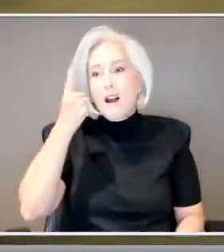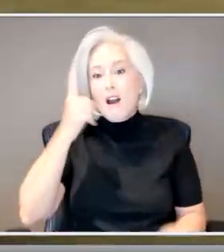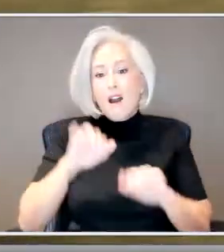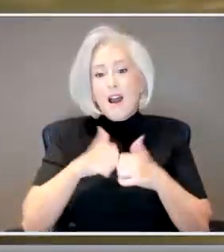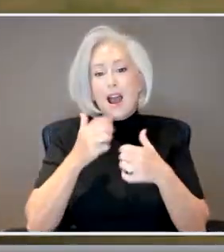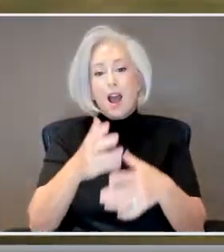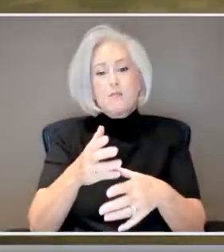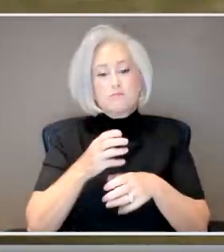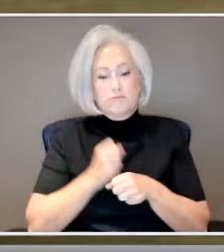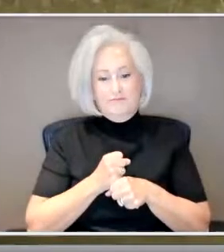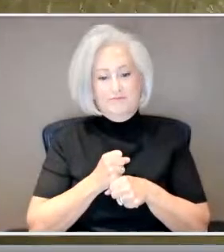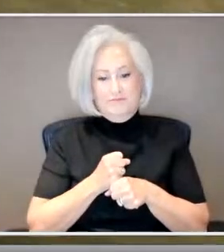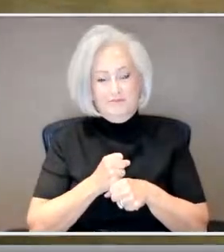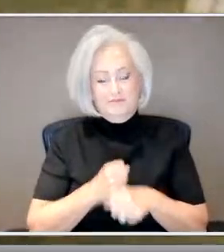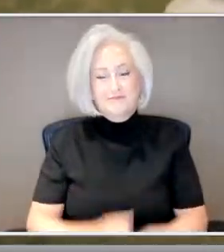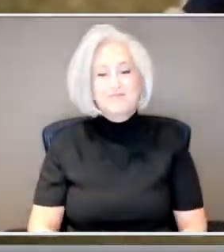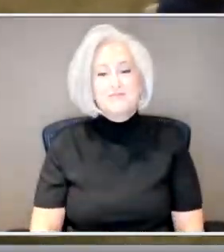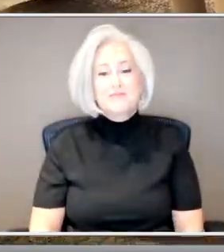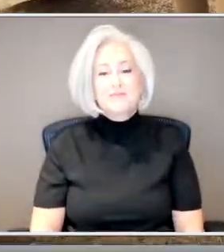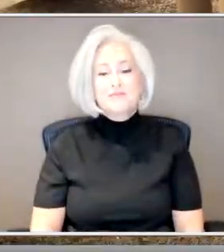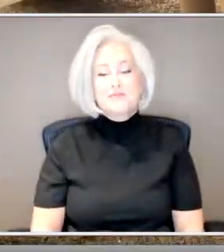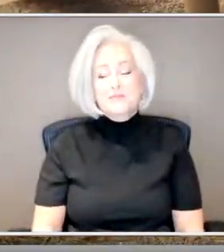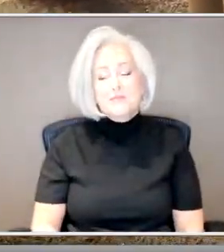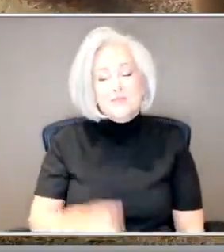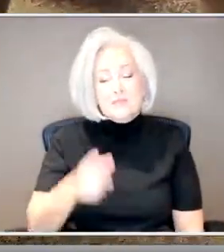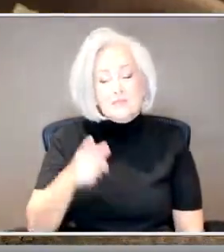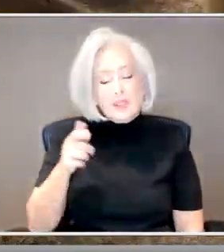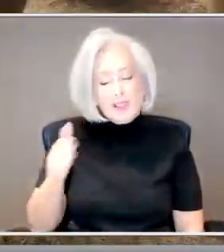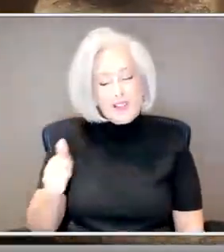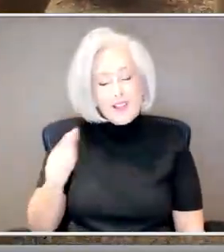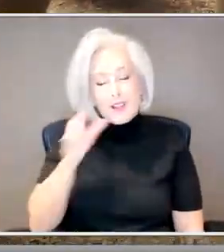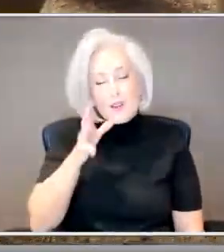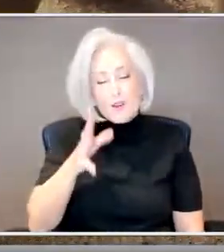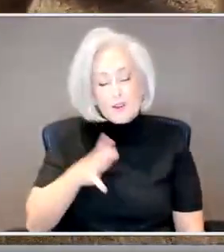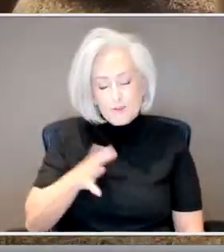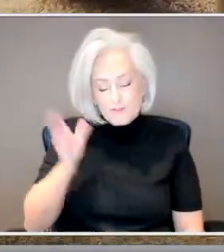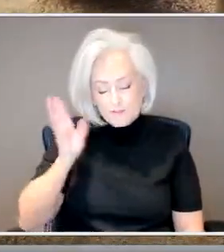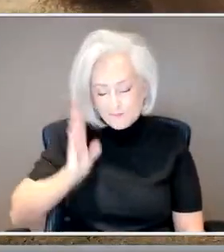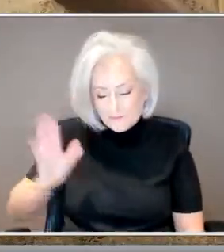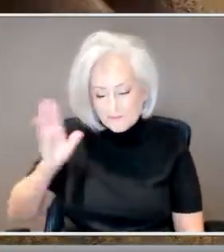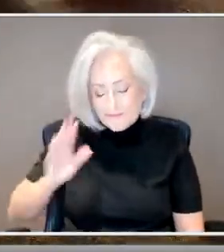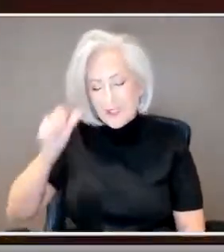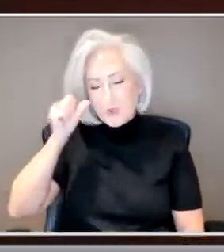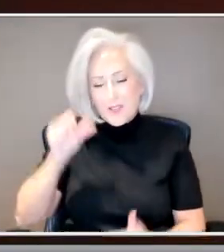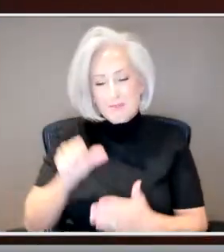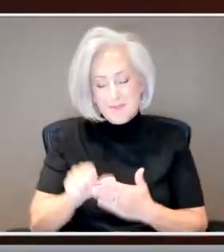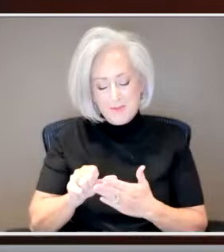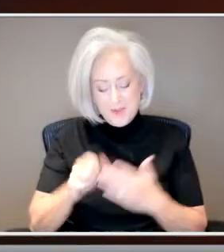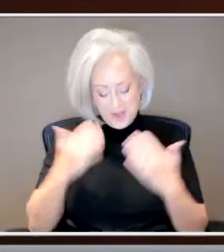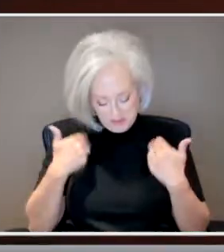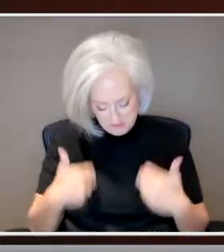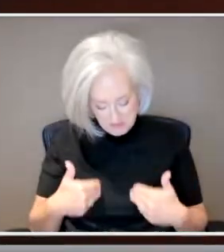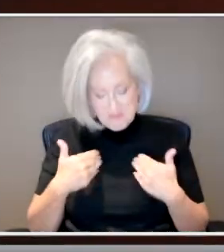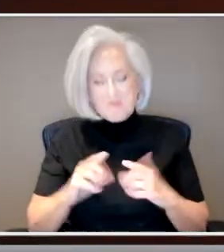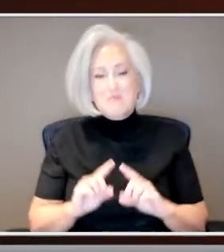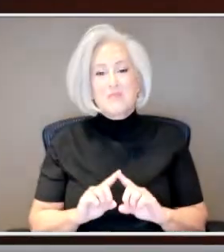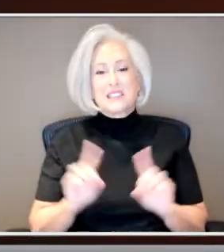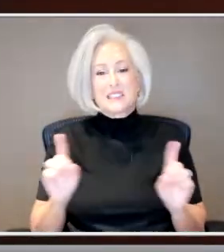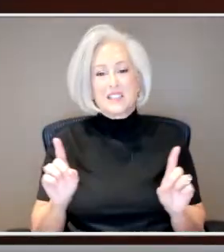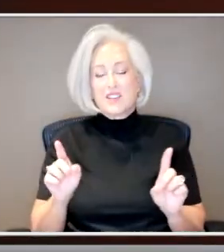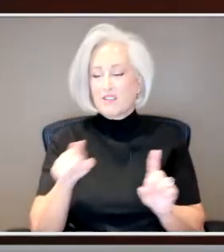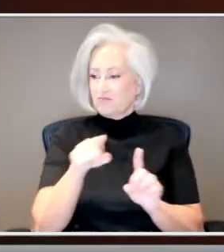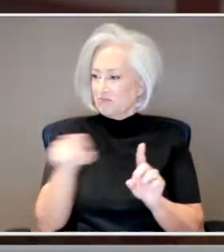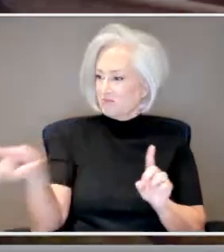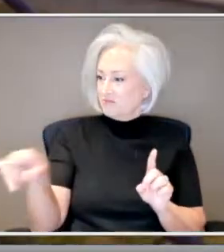Addison Carell vividly remembers the time as a child when she first realized she was different. And I was like, oh, these kids are running around like